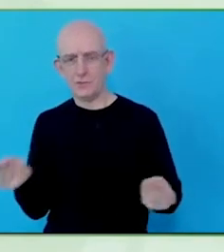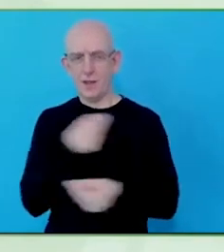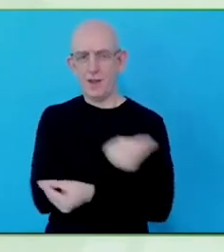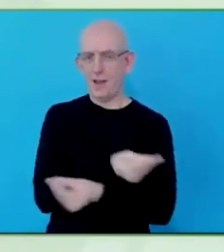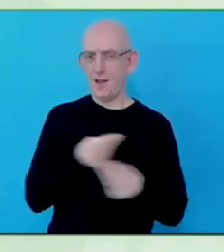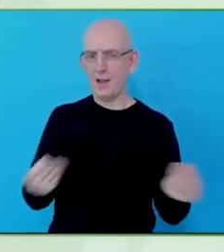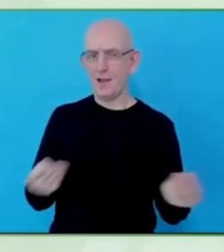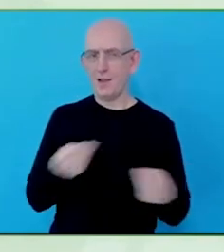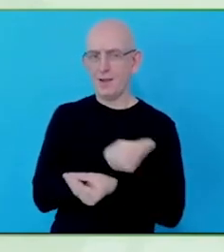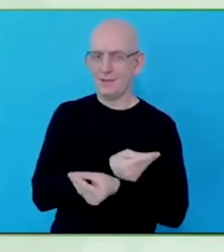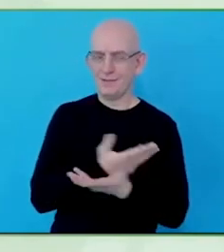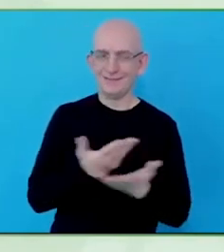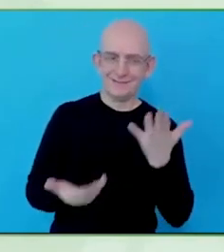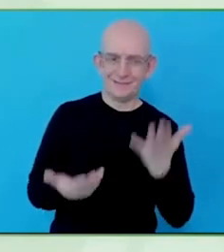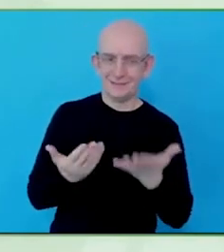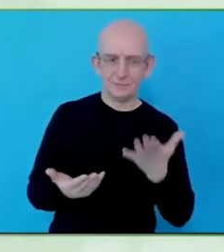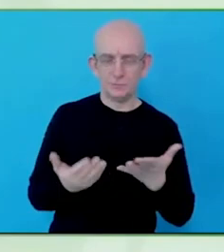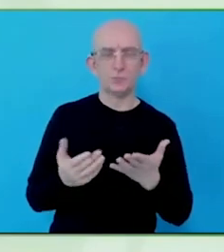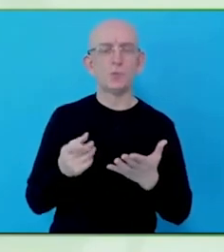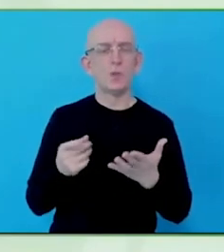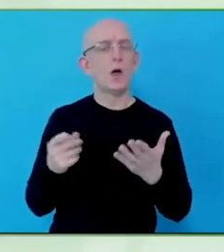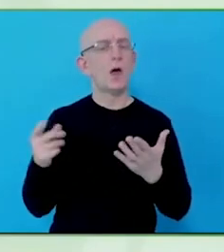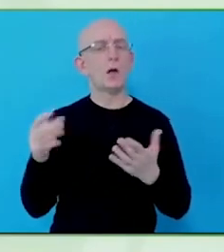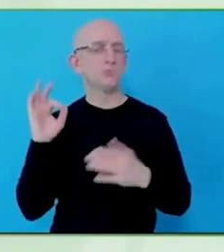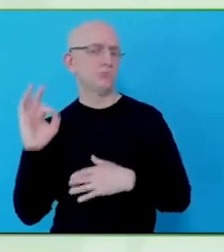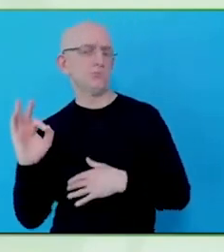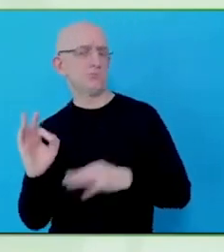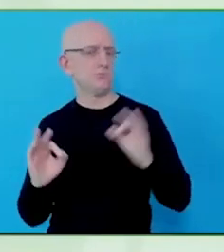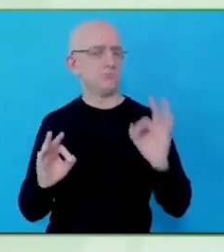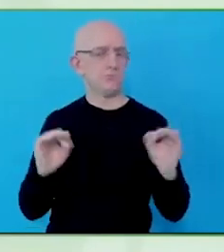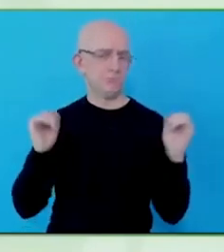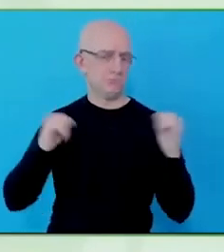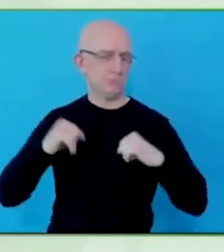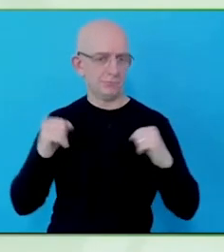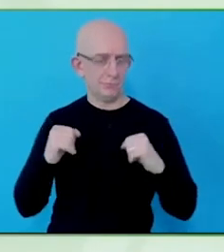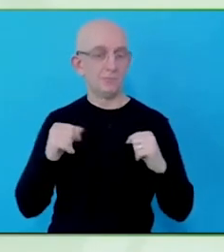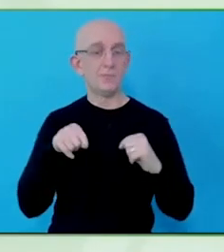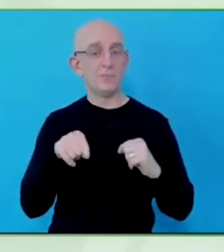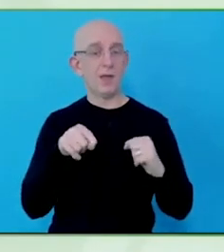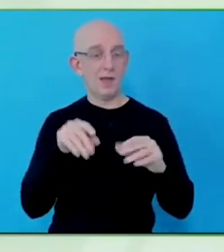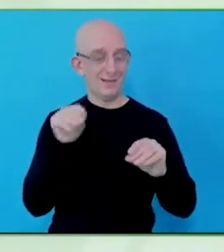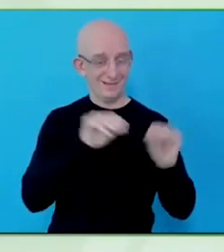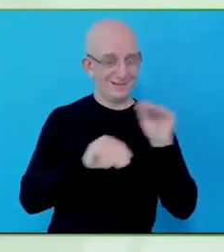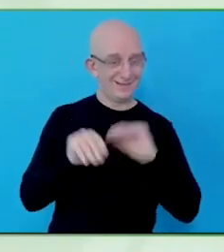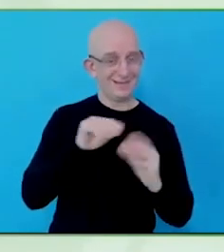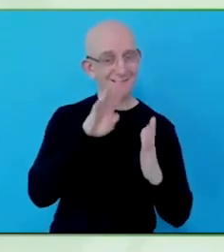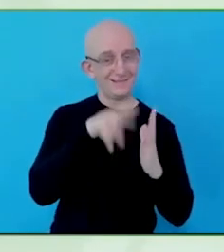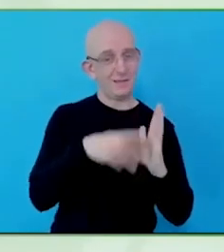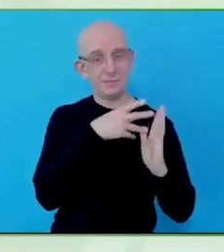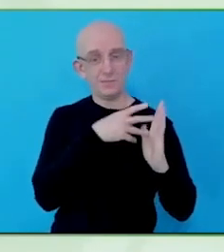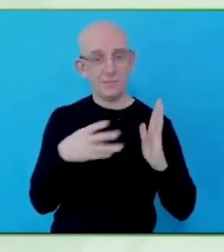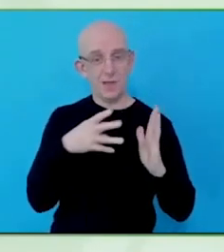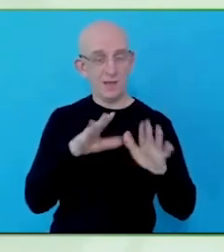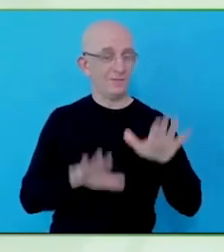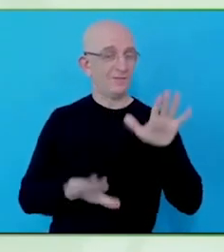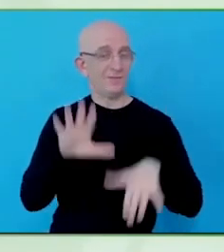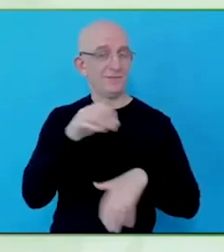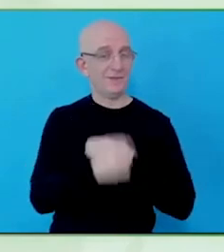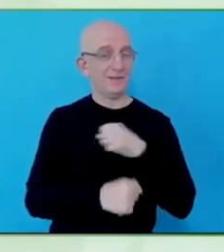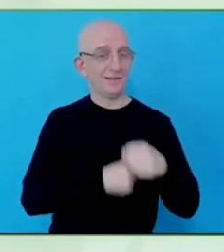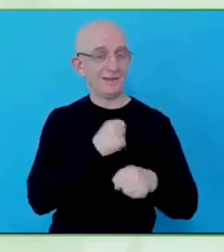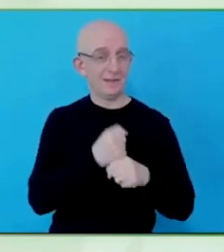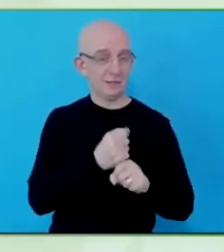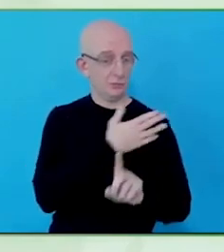of accessibility features built in that were also demanded by the community, but